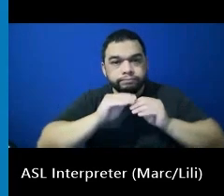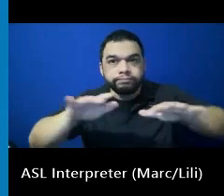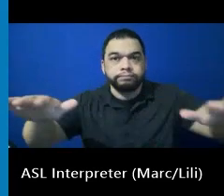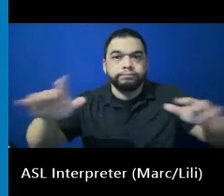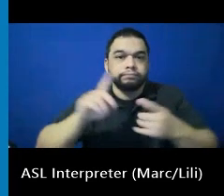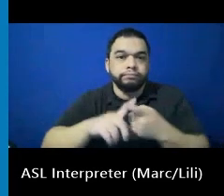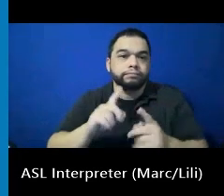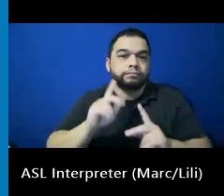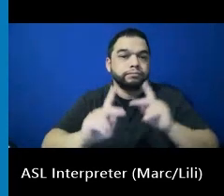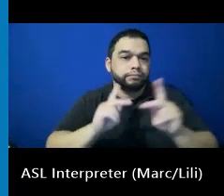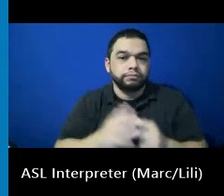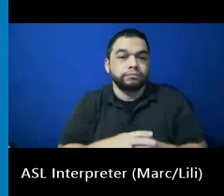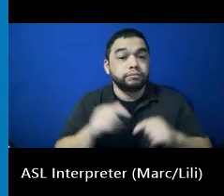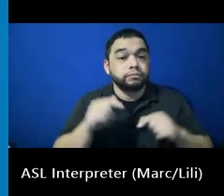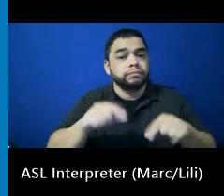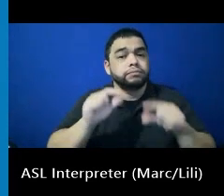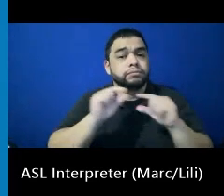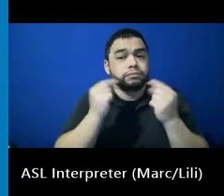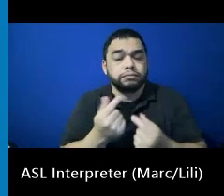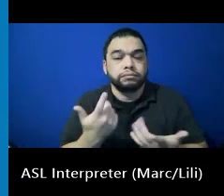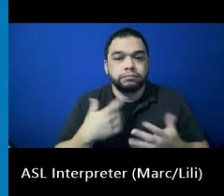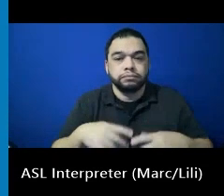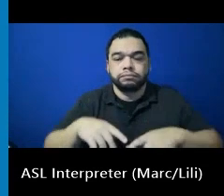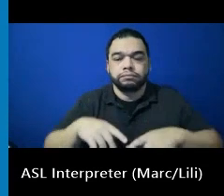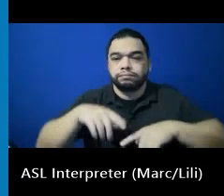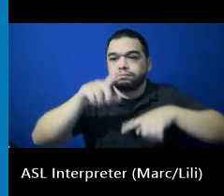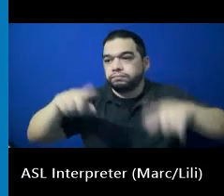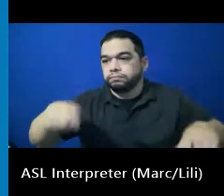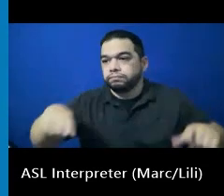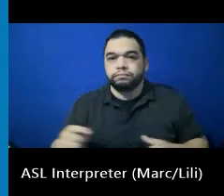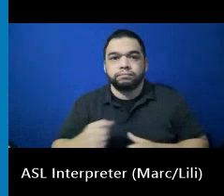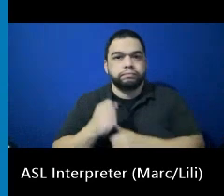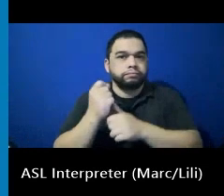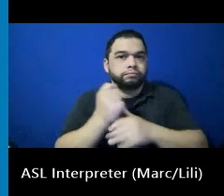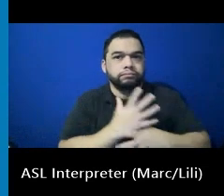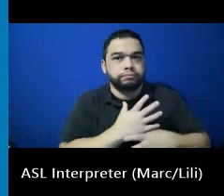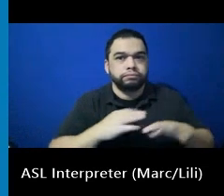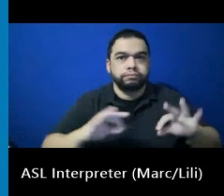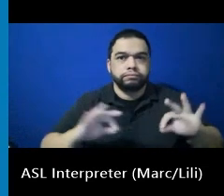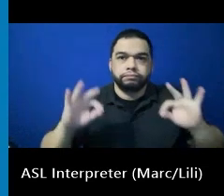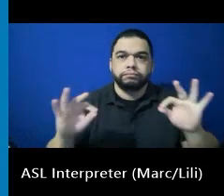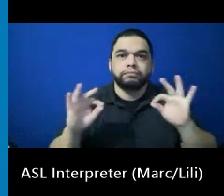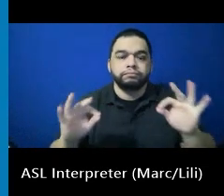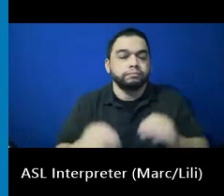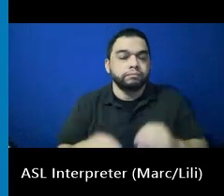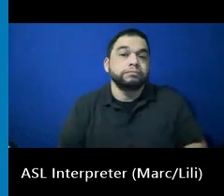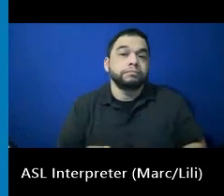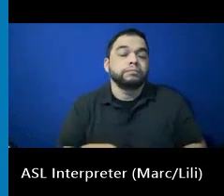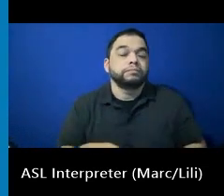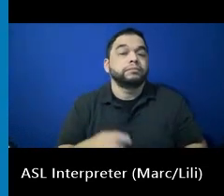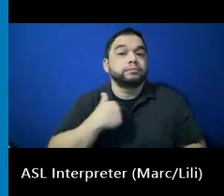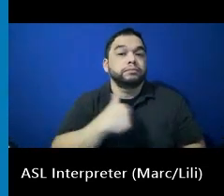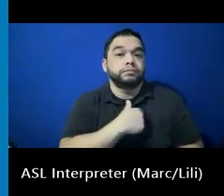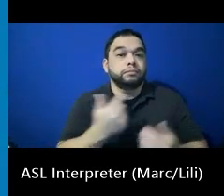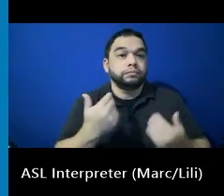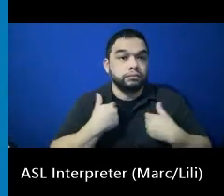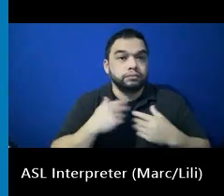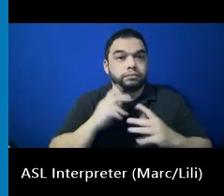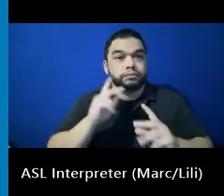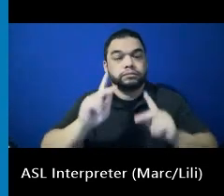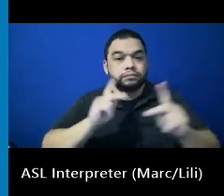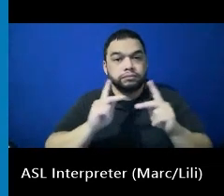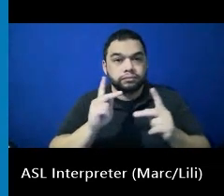Our team is a very diverse team and very well prepared under William Gould's direction, and